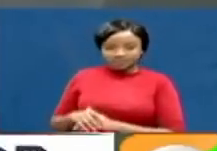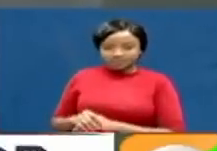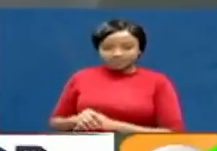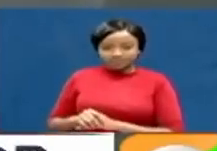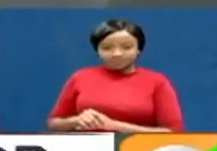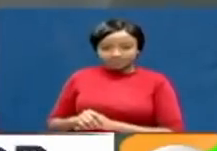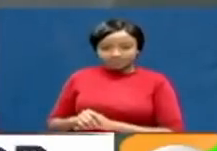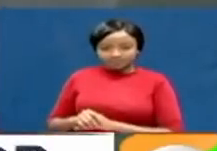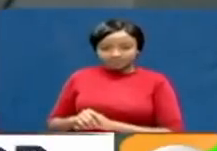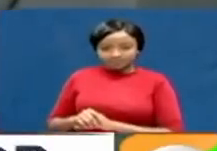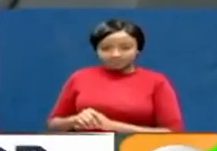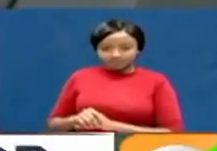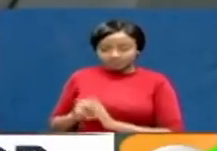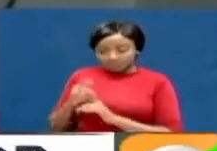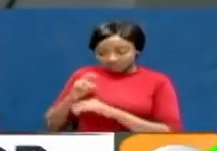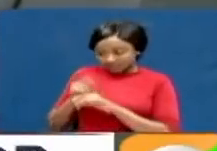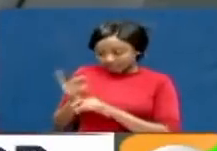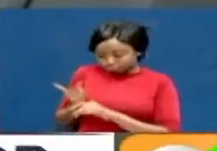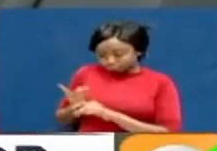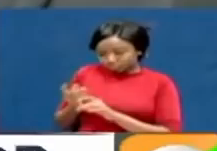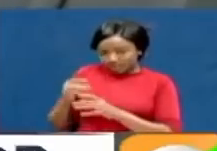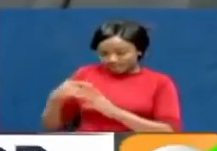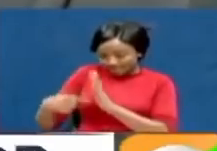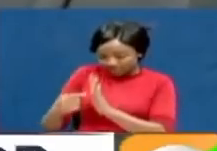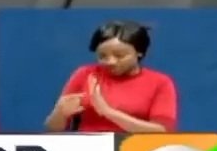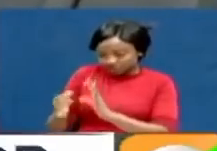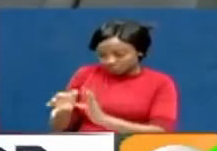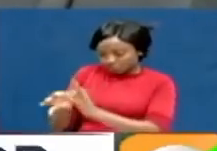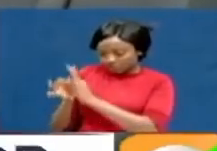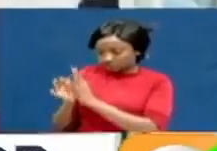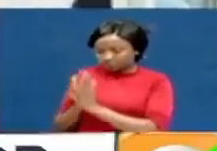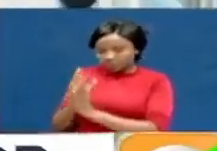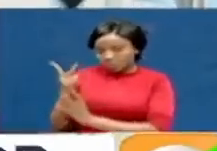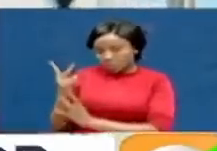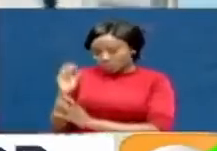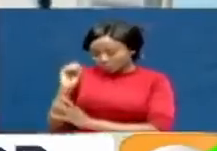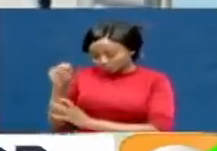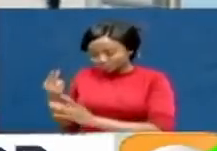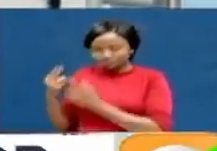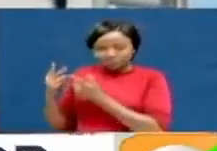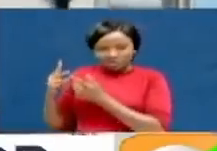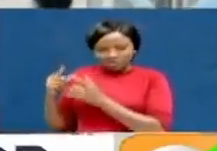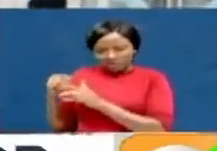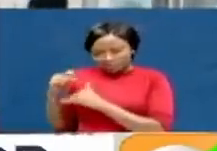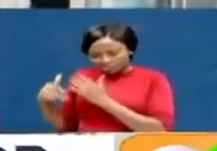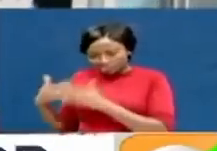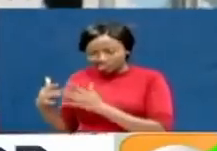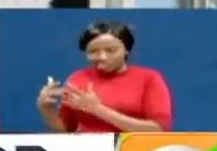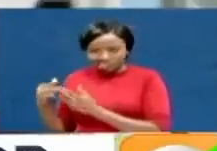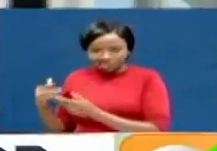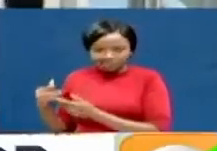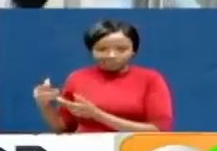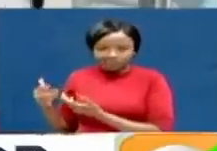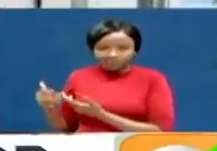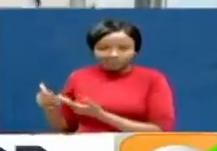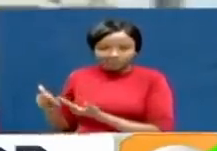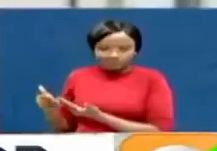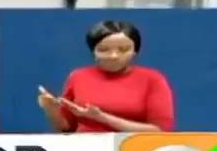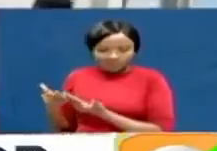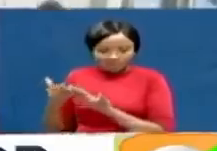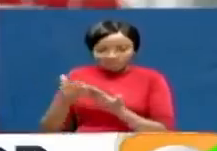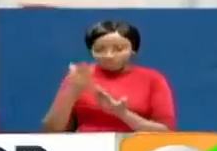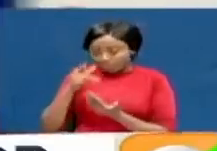And then you also connect the ventilator to medical air. Because in as far as